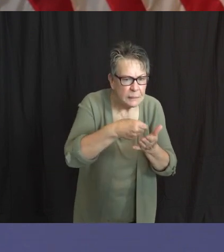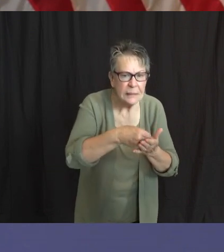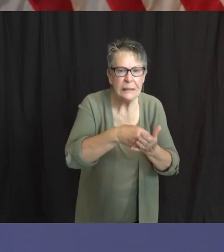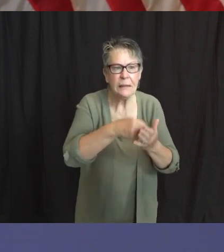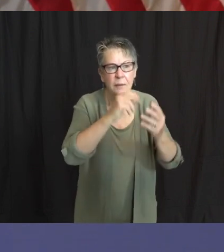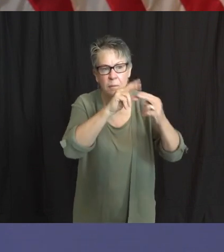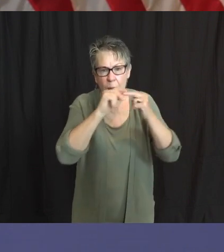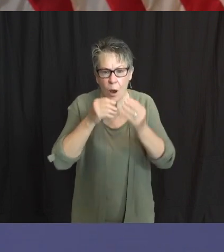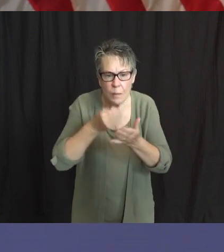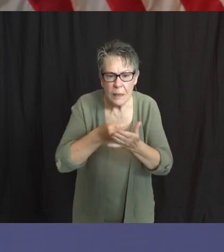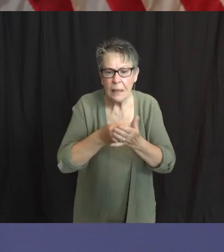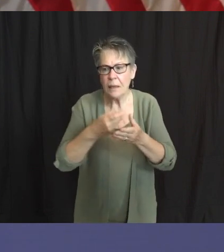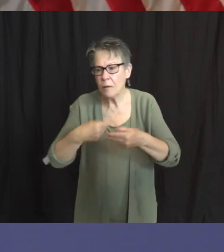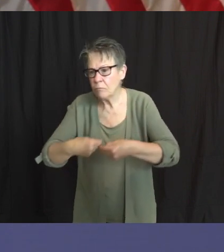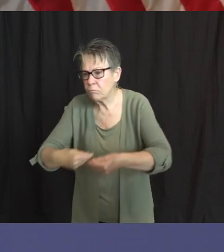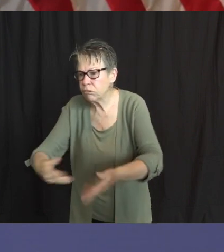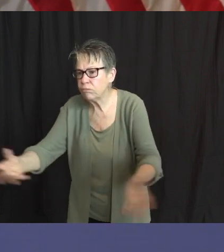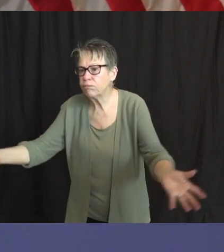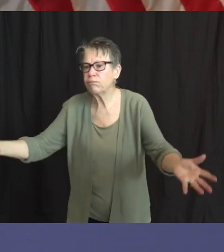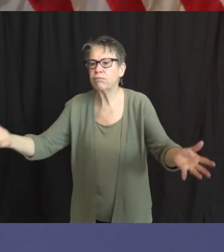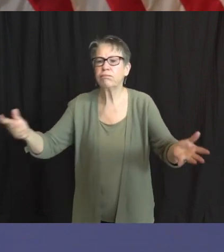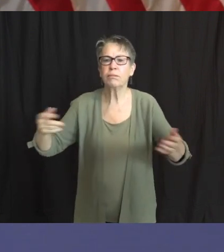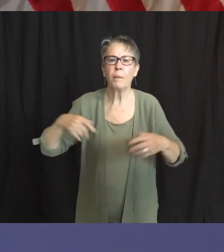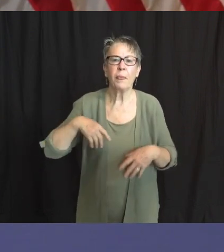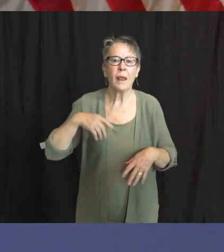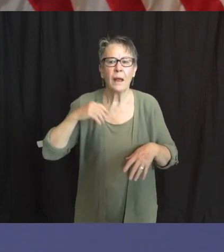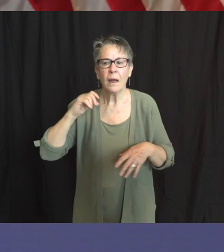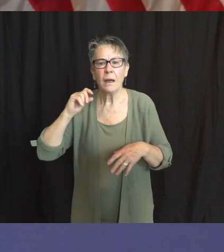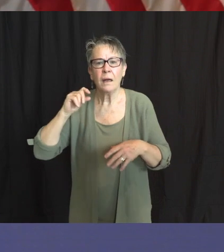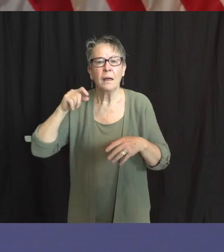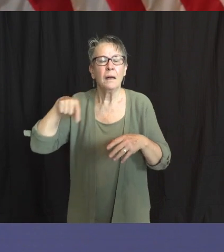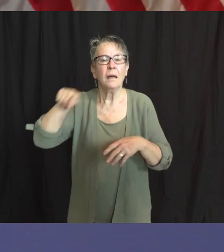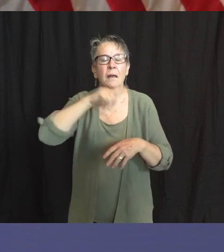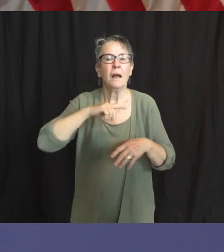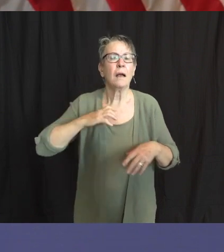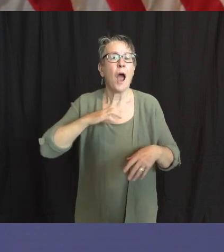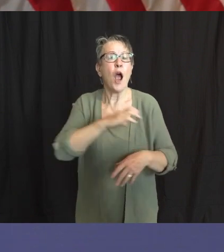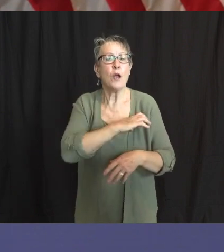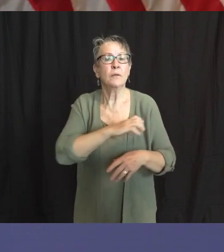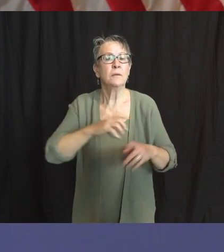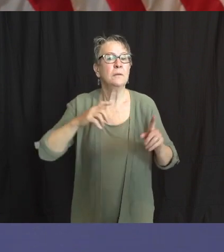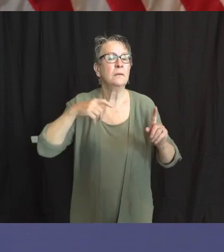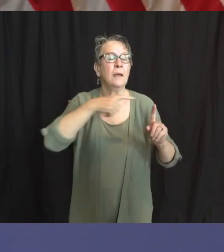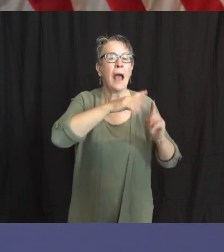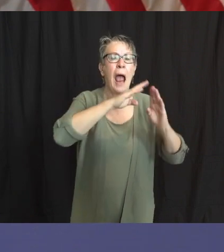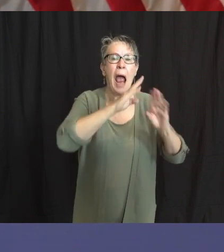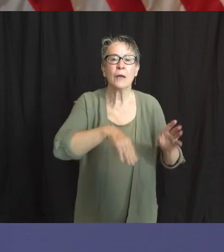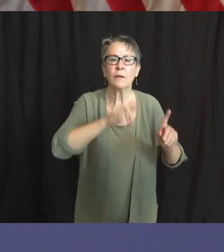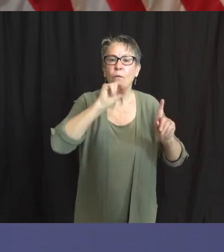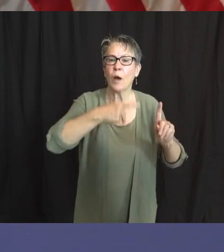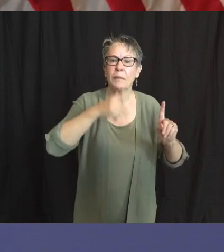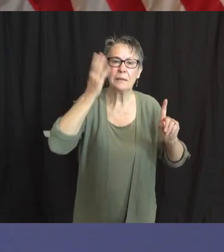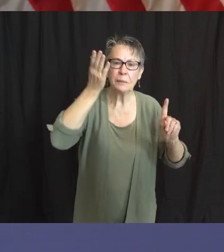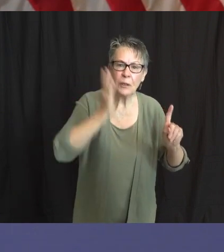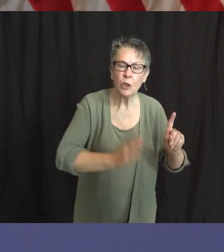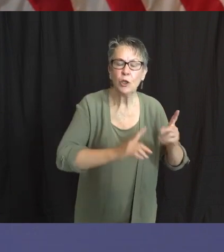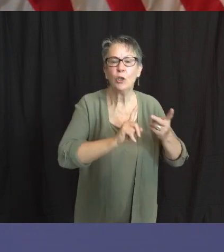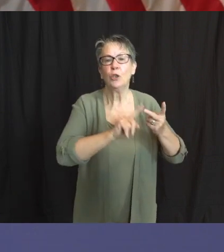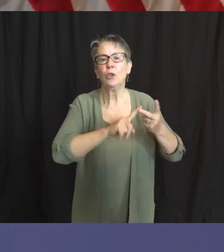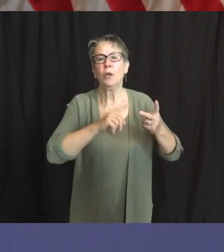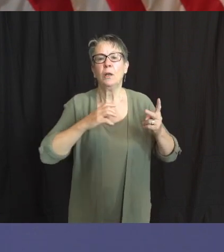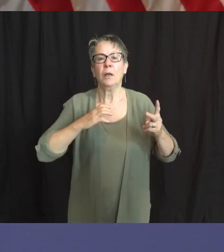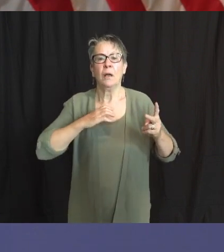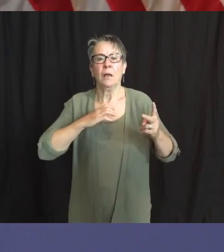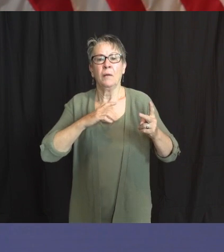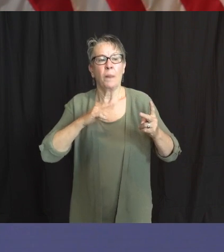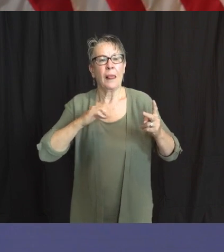and it will continue to be. And I appreciate their support and help. We had a very good working group. Maybe that's what you were